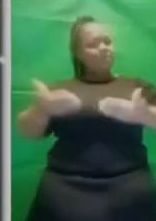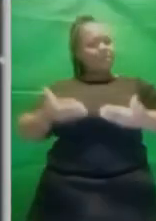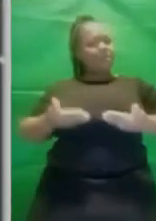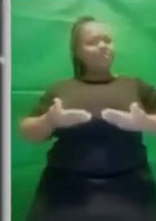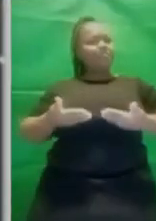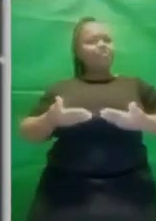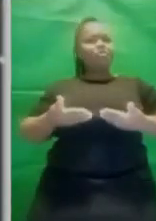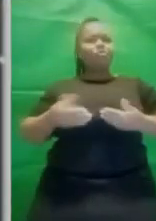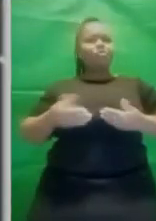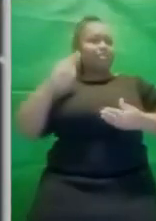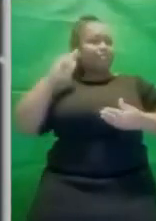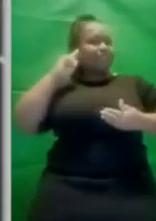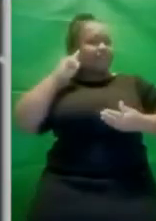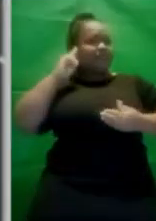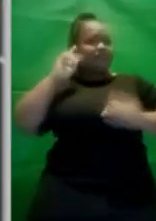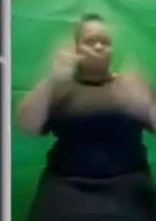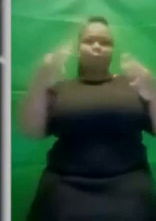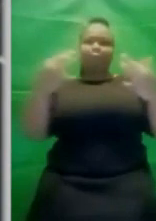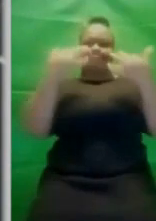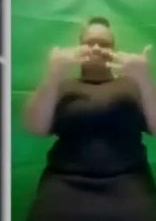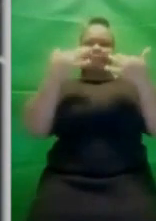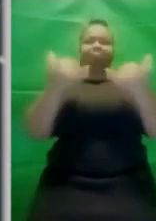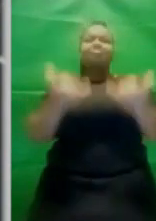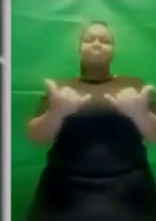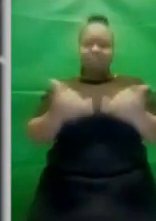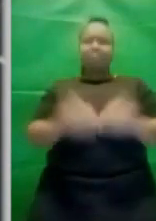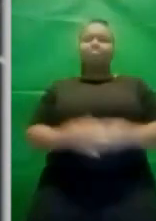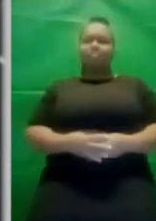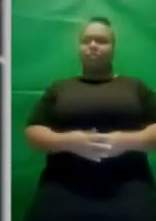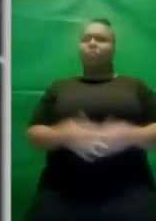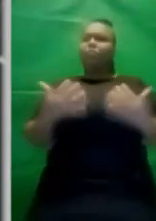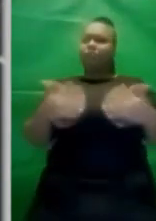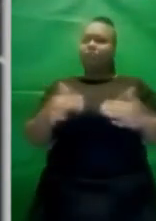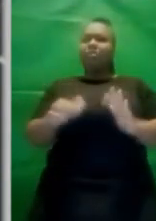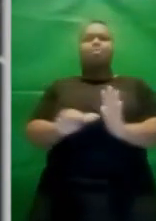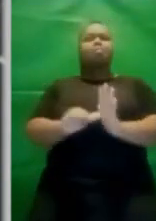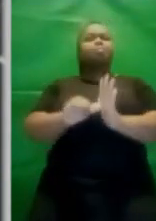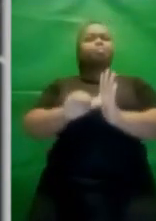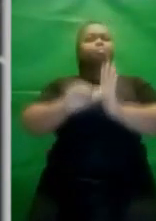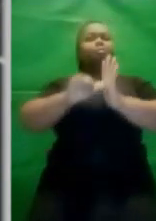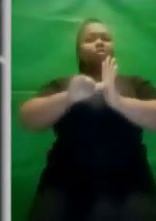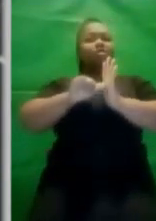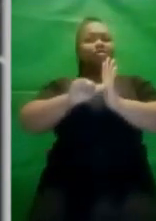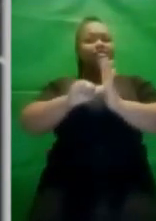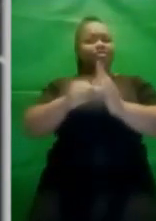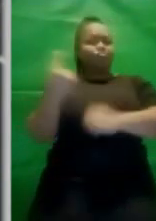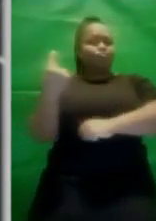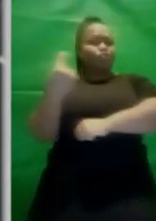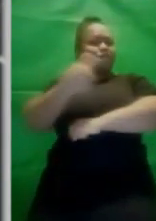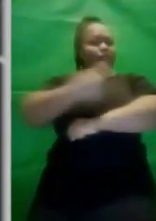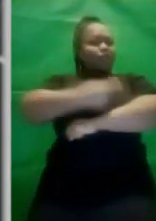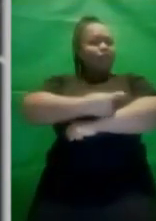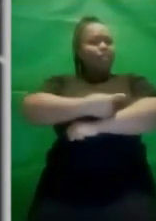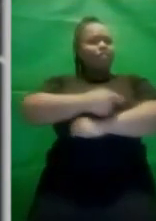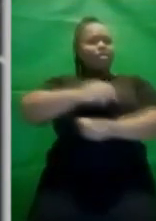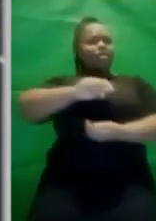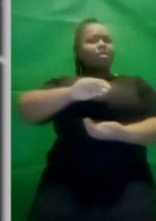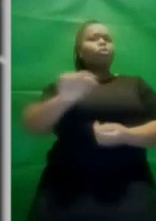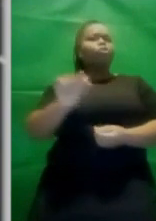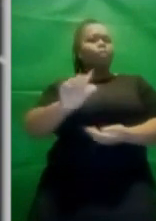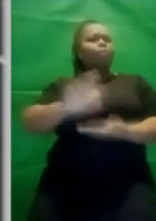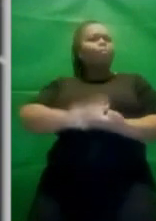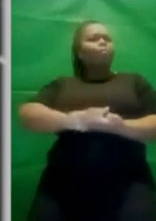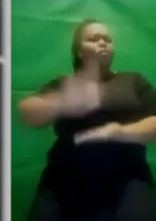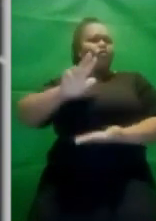deaf viewers. It certainly is a time in the making in terms of getting this passed. I think important to note is